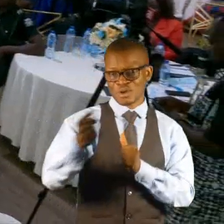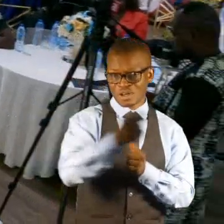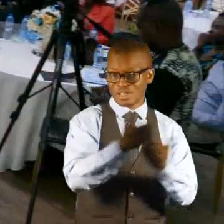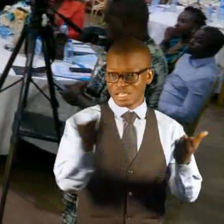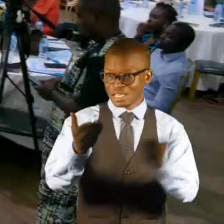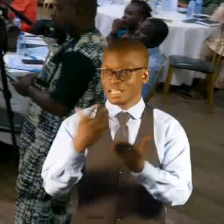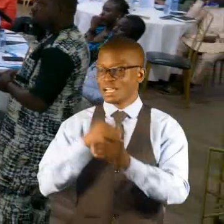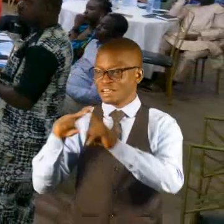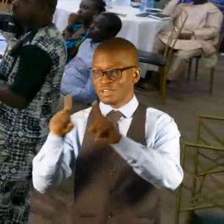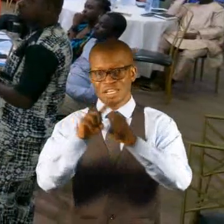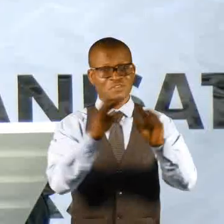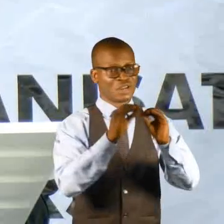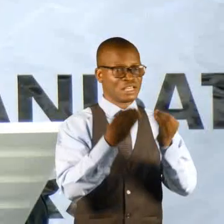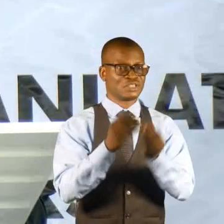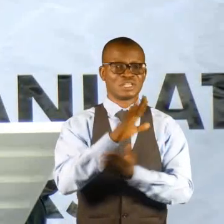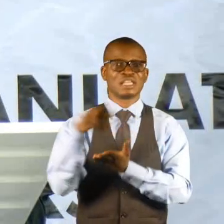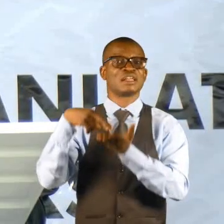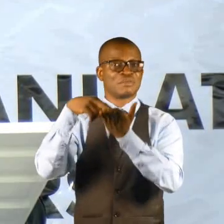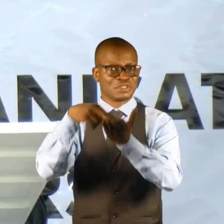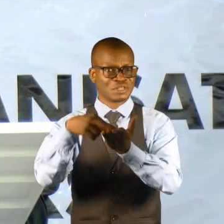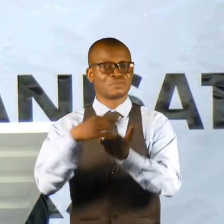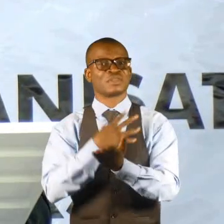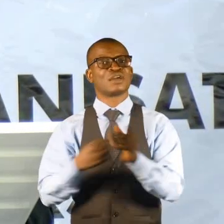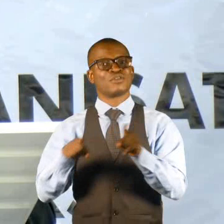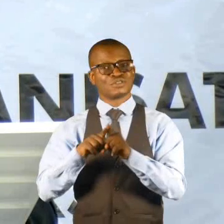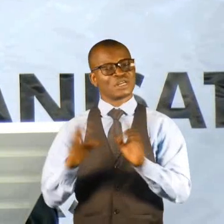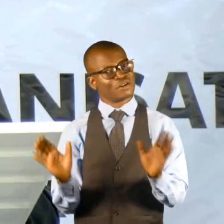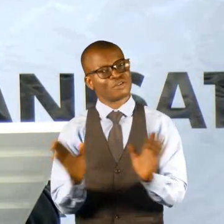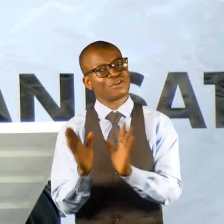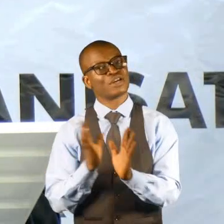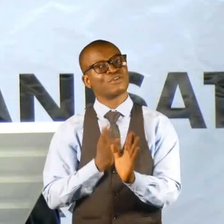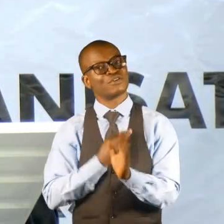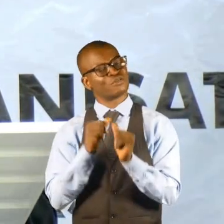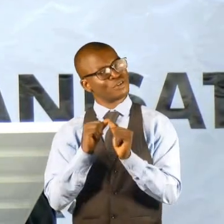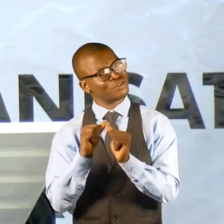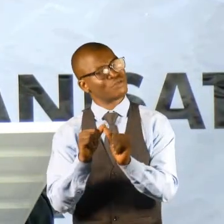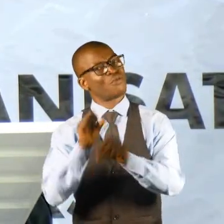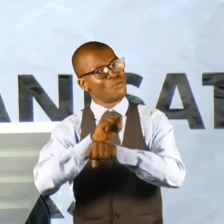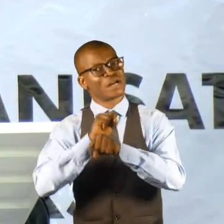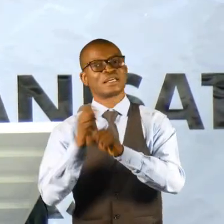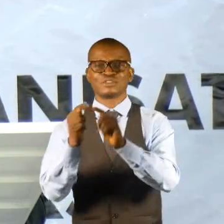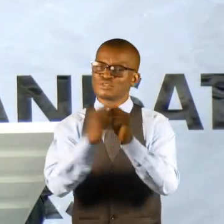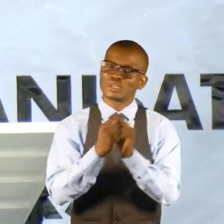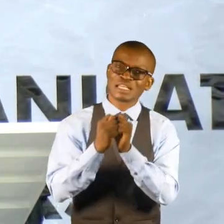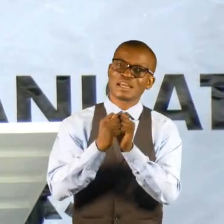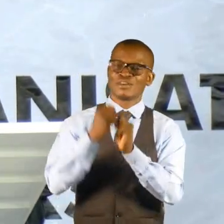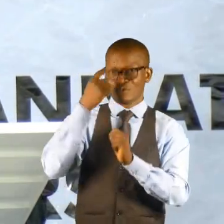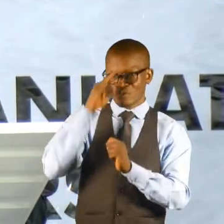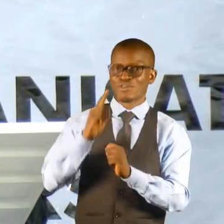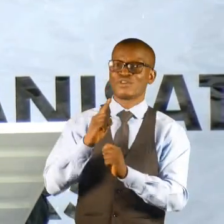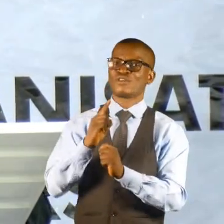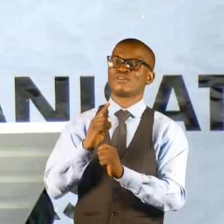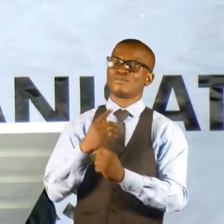appreciating everyone here present and the various organizations they represent, and also urge us all to strive to work